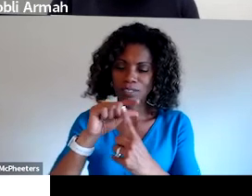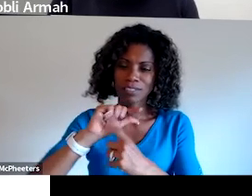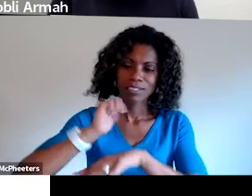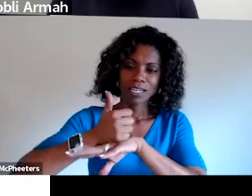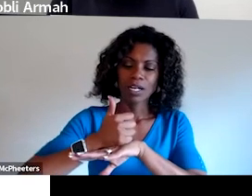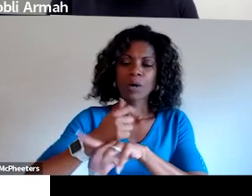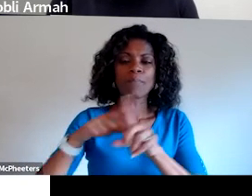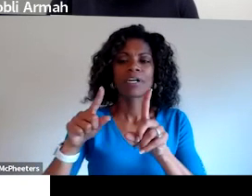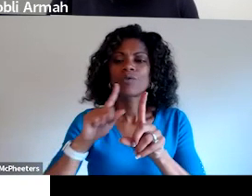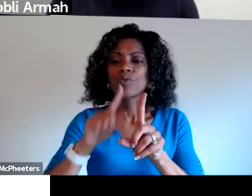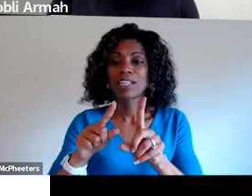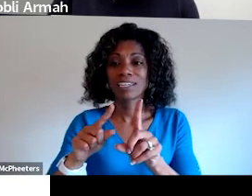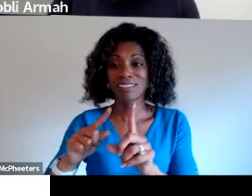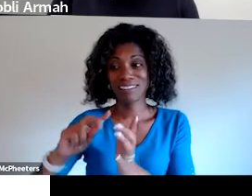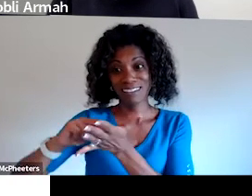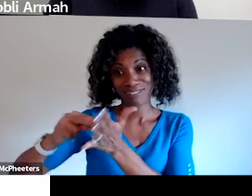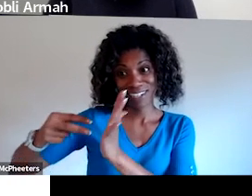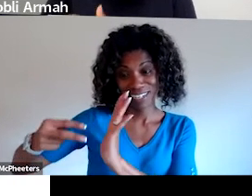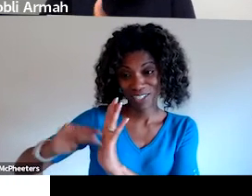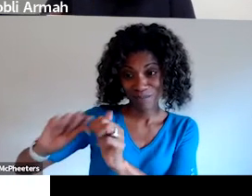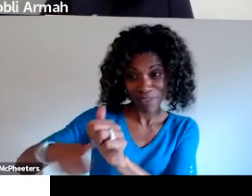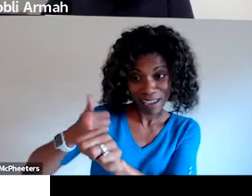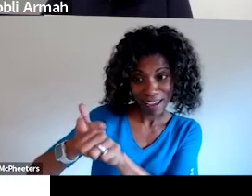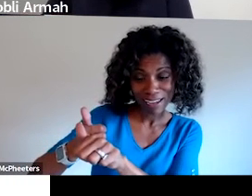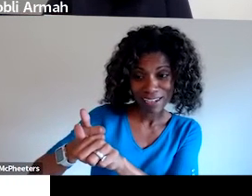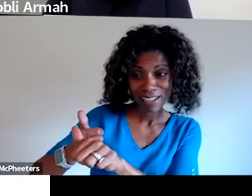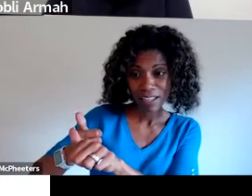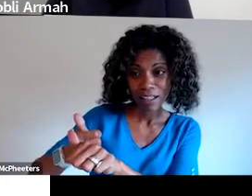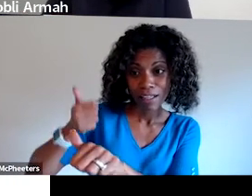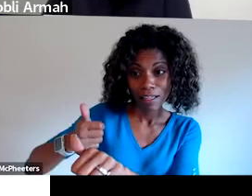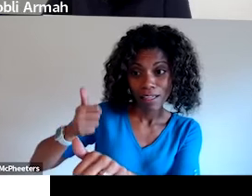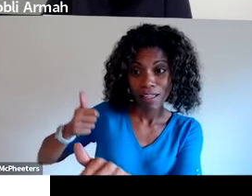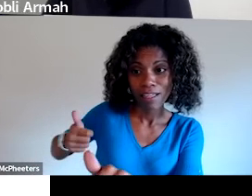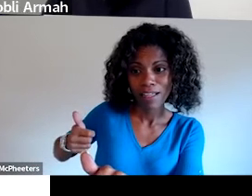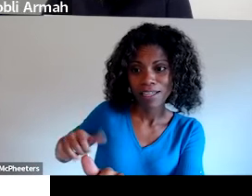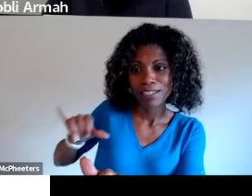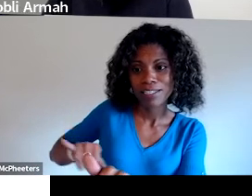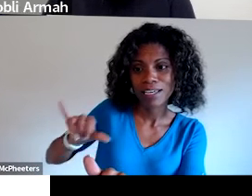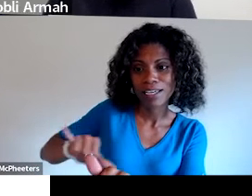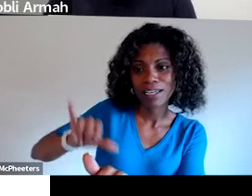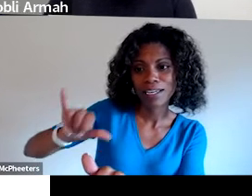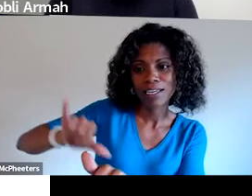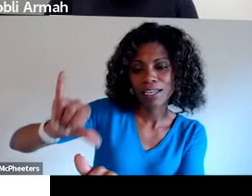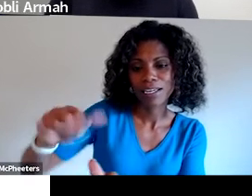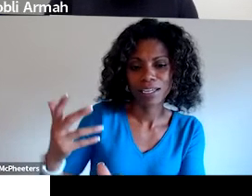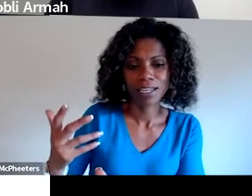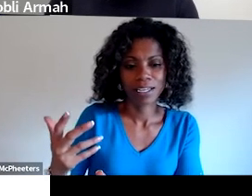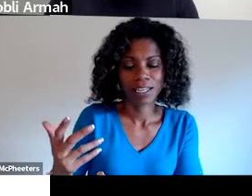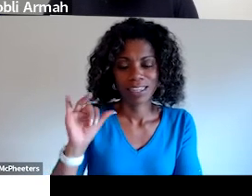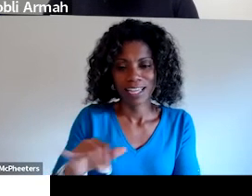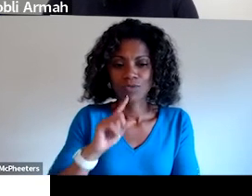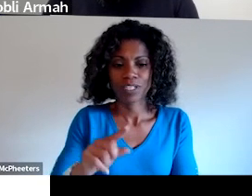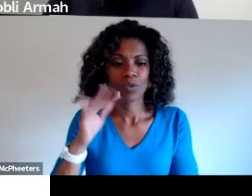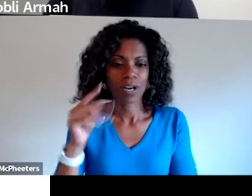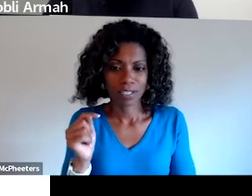can change, but the definitions are the same. So who are we changing them and on behalf of what? I think that's really important.